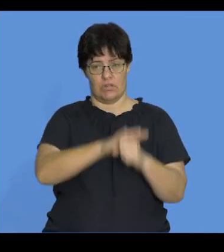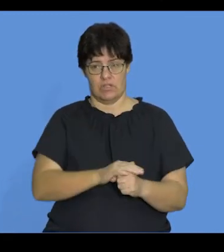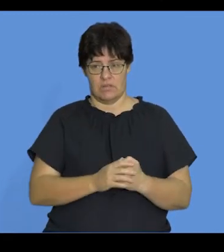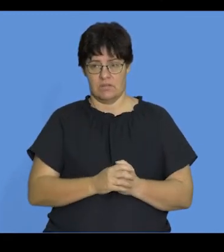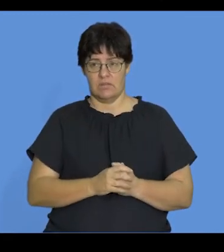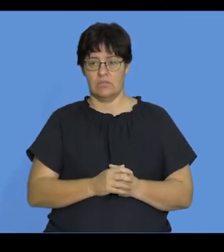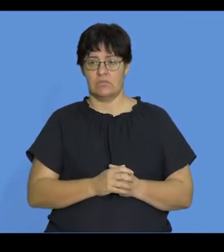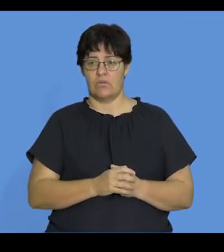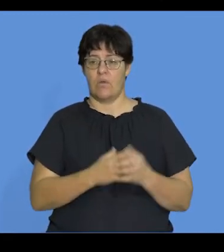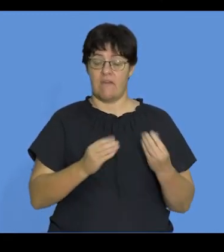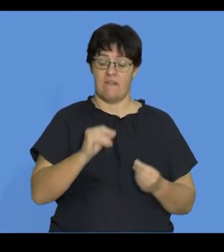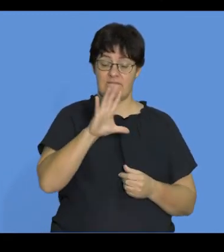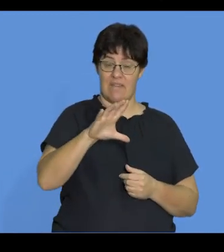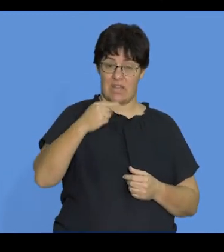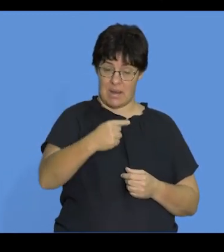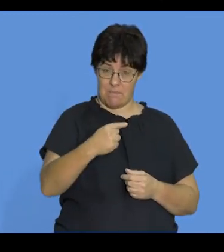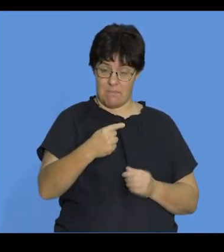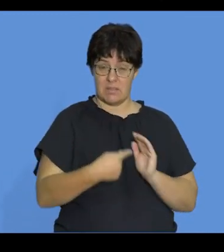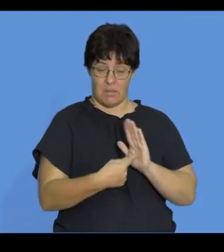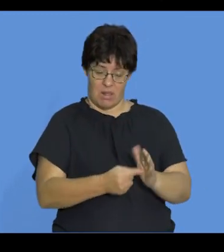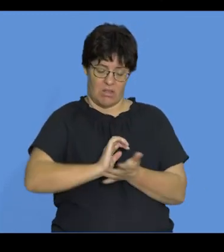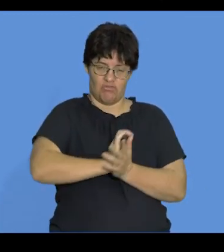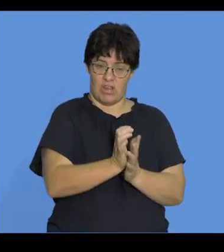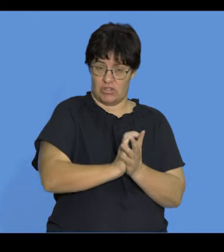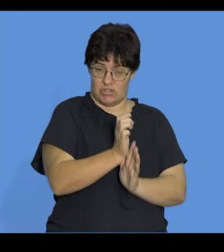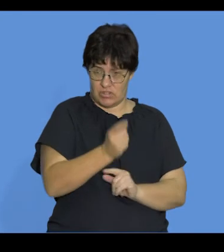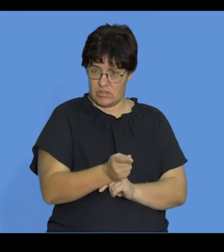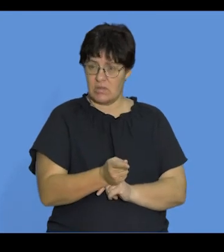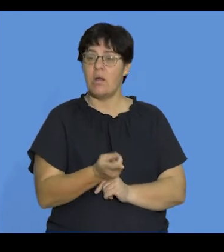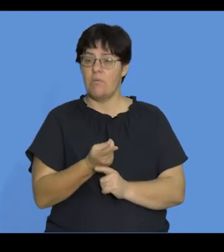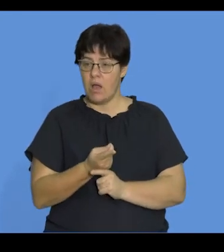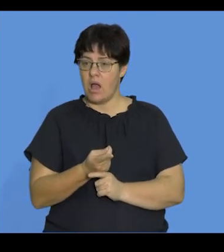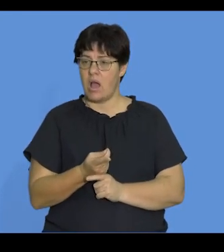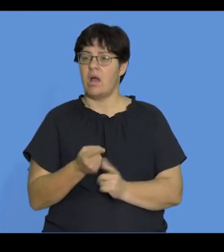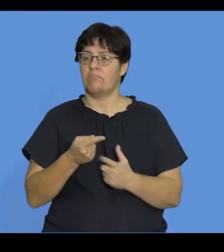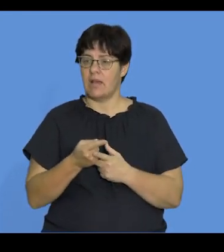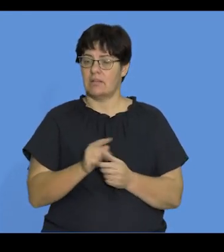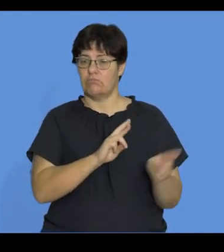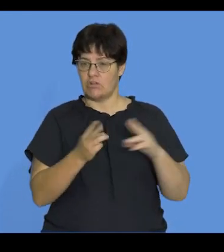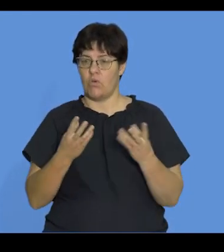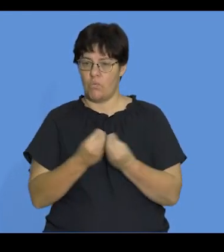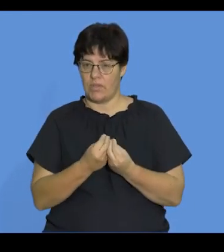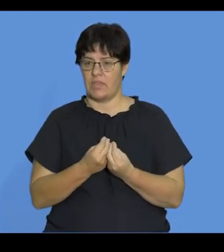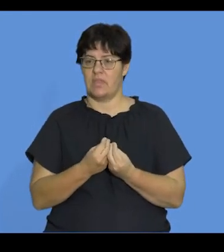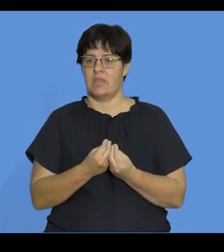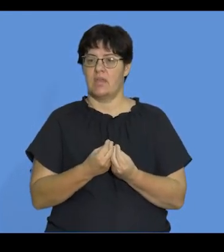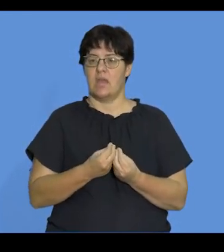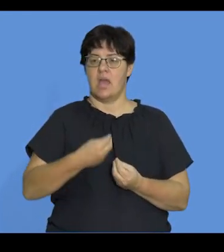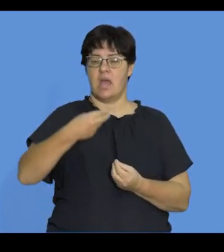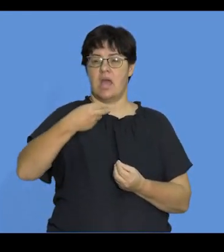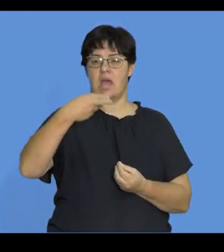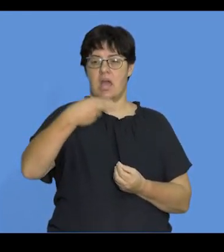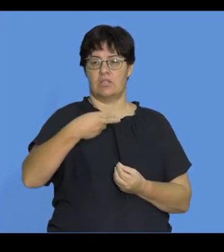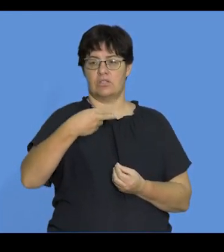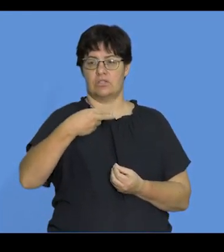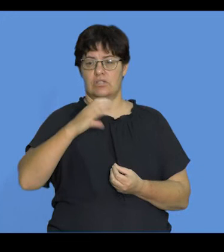got 5 range sample of the shells which are crushed and reacted with hydrochloric acid according to the balanced equation of reaction.